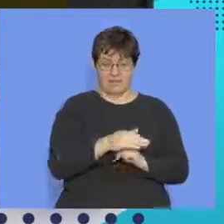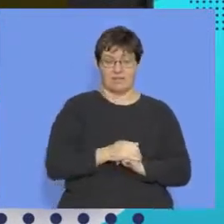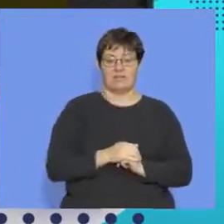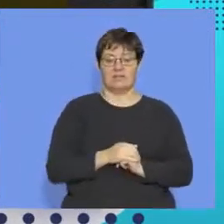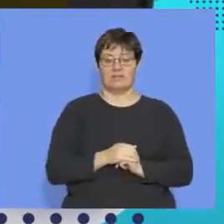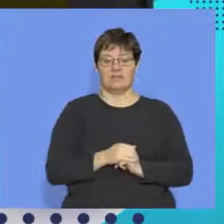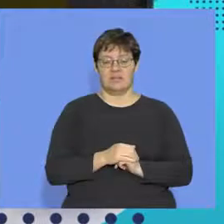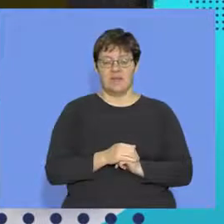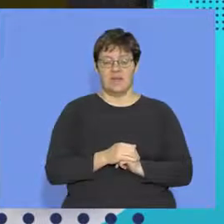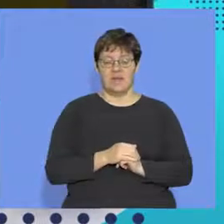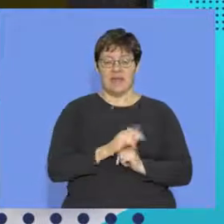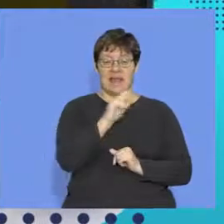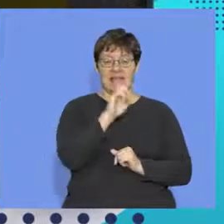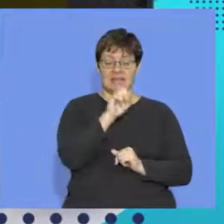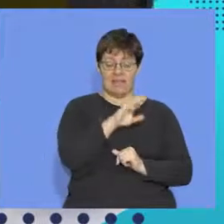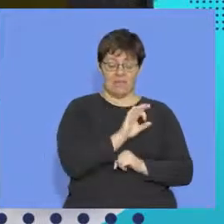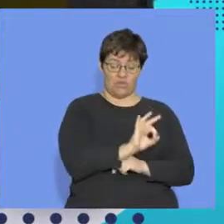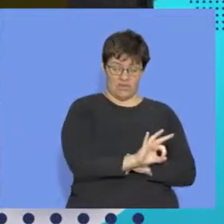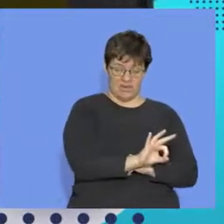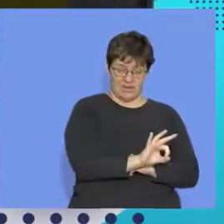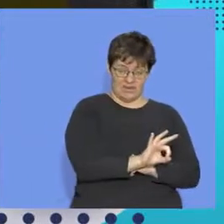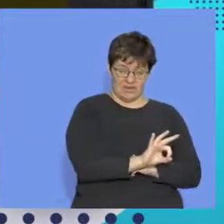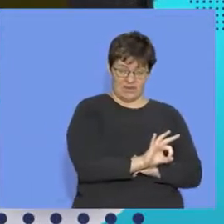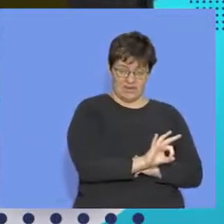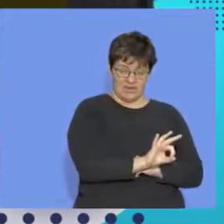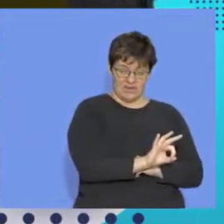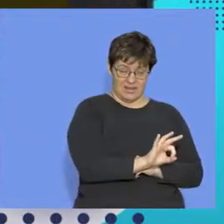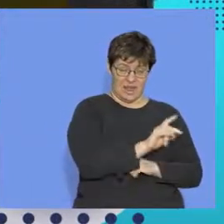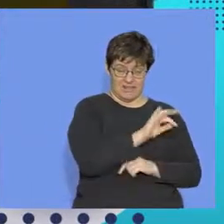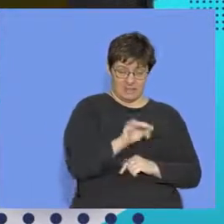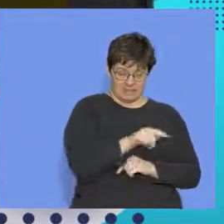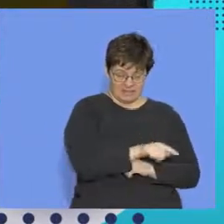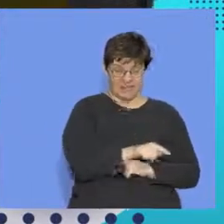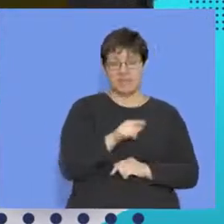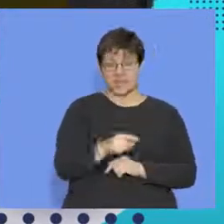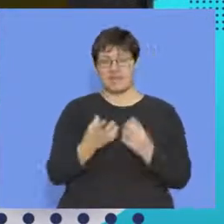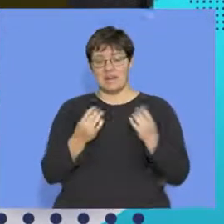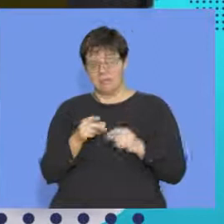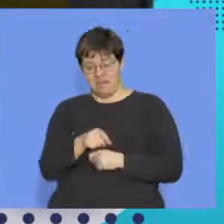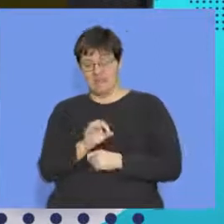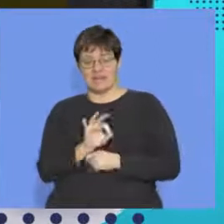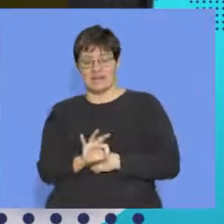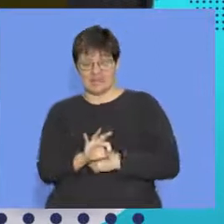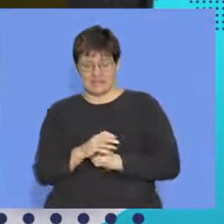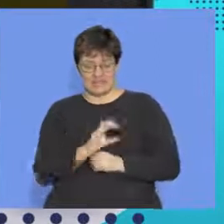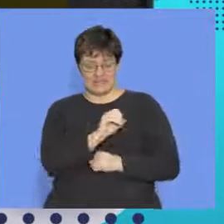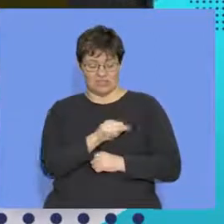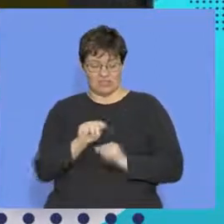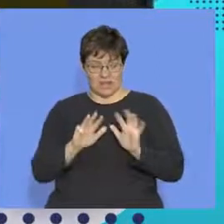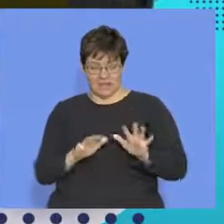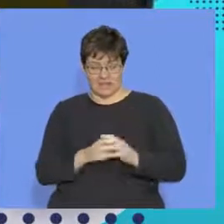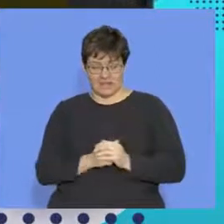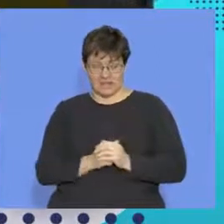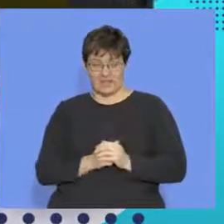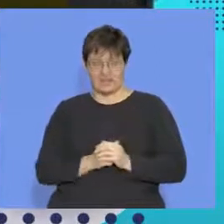consists of 3 letters, okay? Then after that we have 3 digits, 0 to 9.